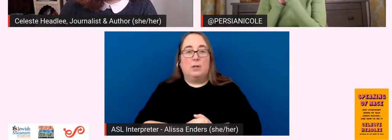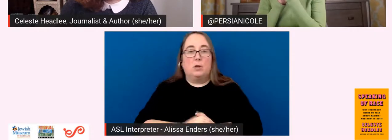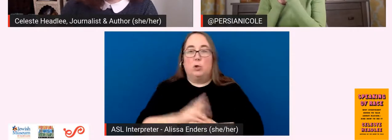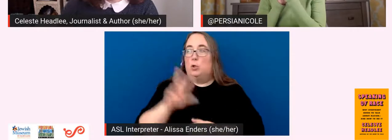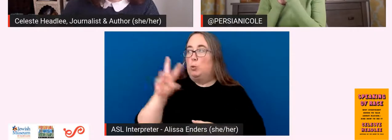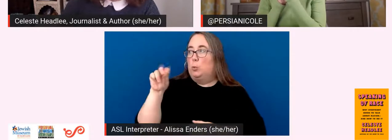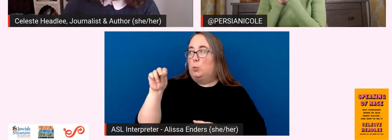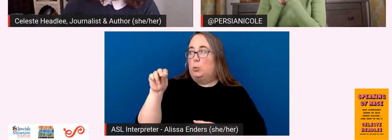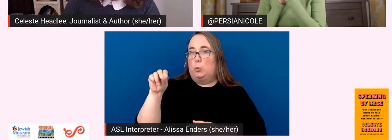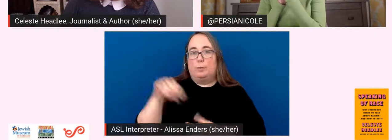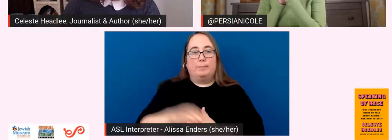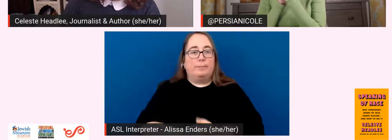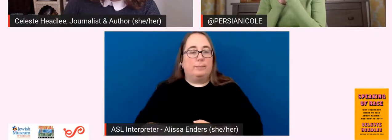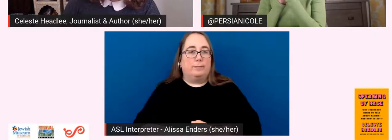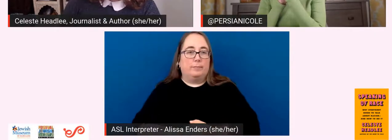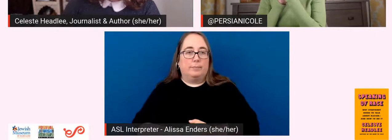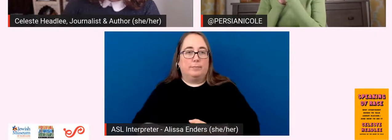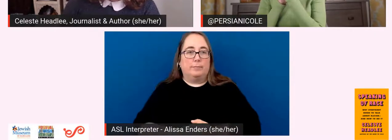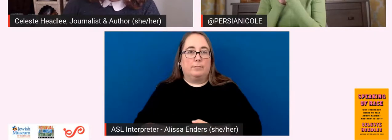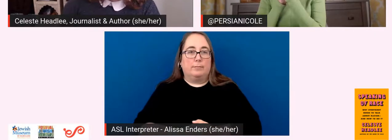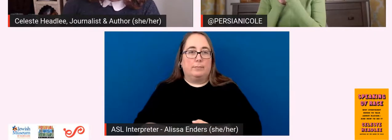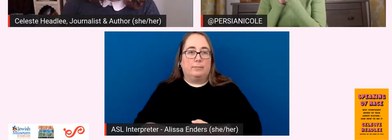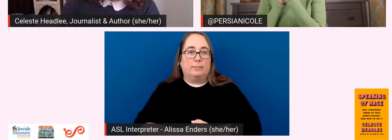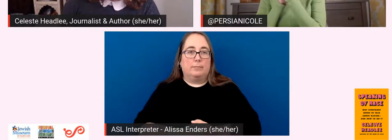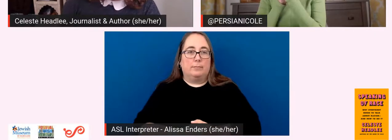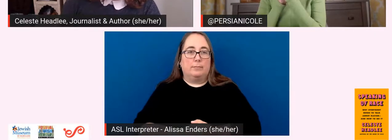no. Mm-hmm.